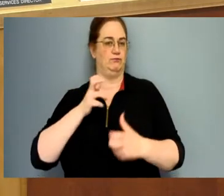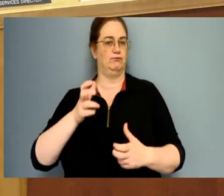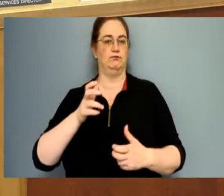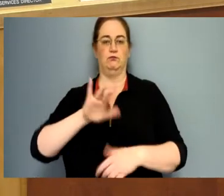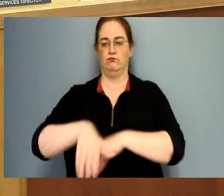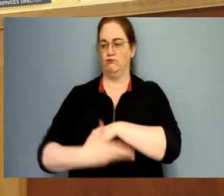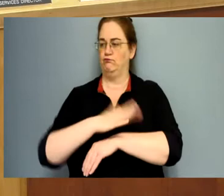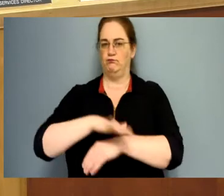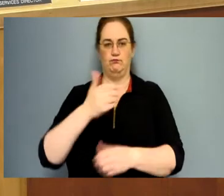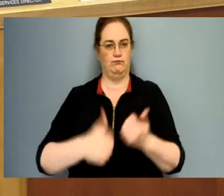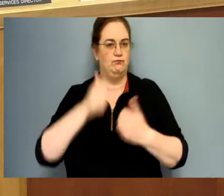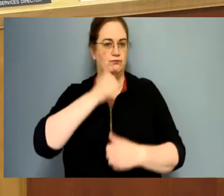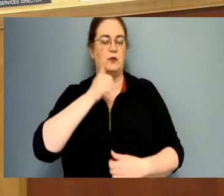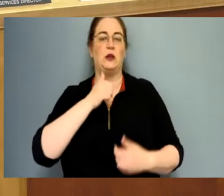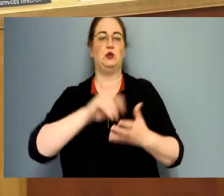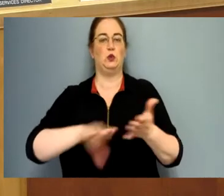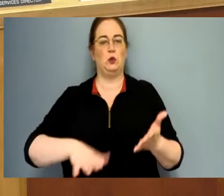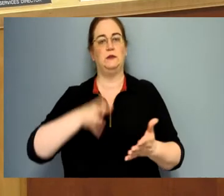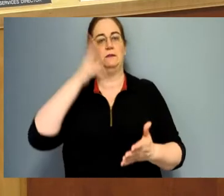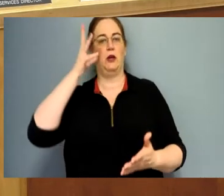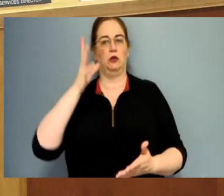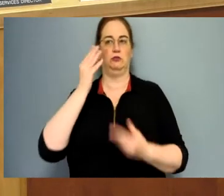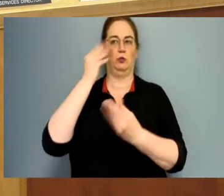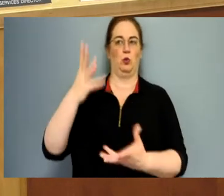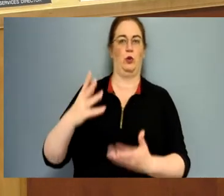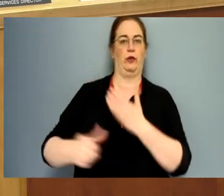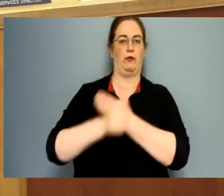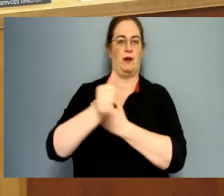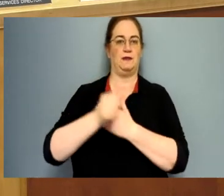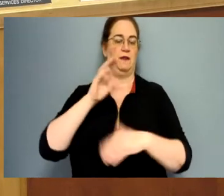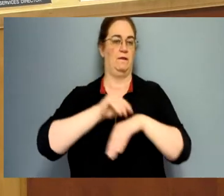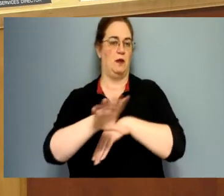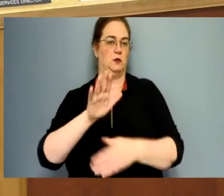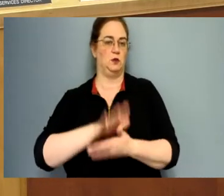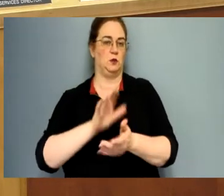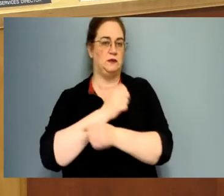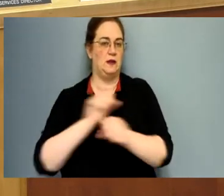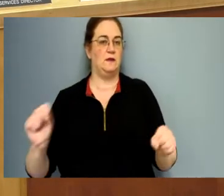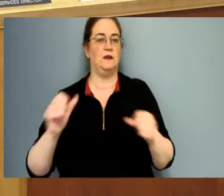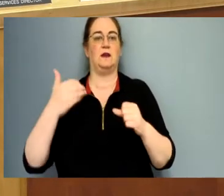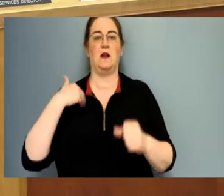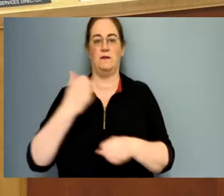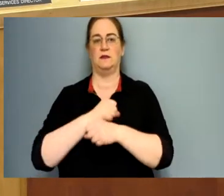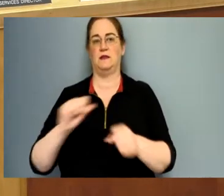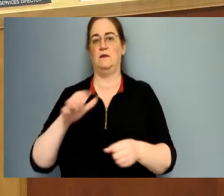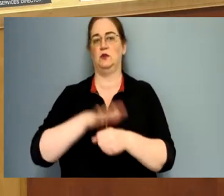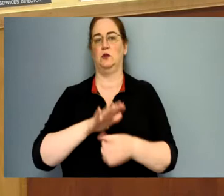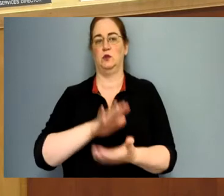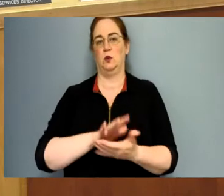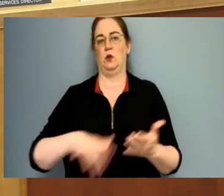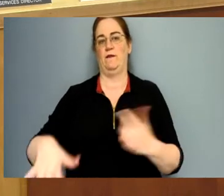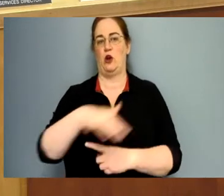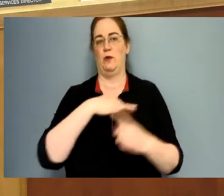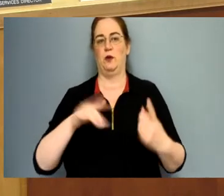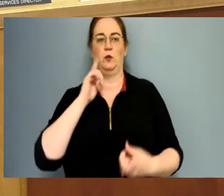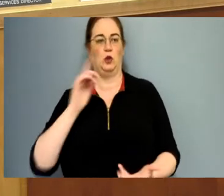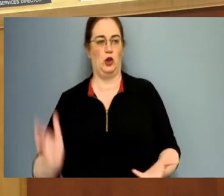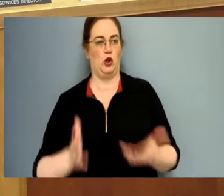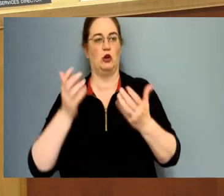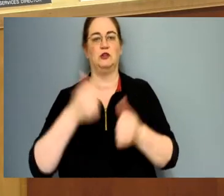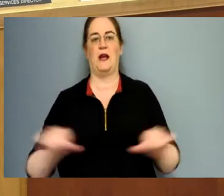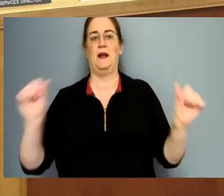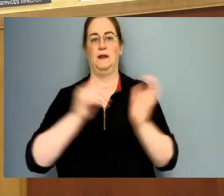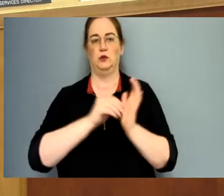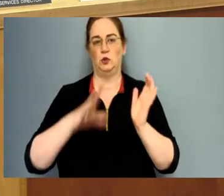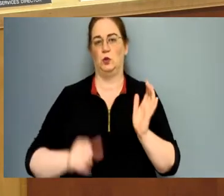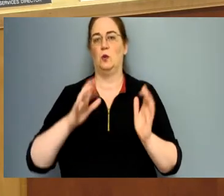for students and parents to report threats or things that may affect school safety and having a safe school environment. We would encourage any